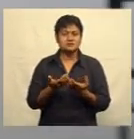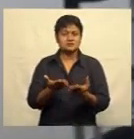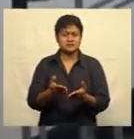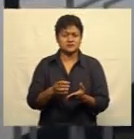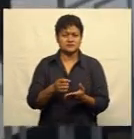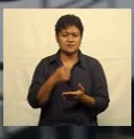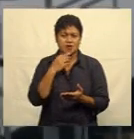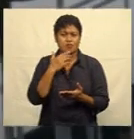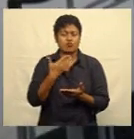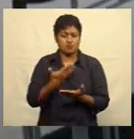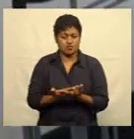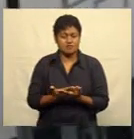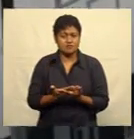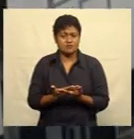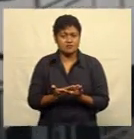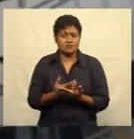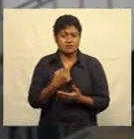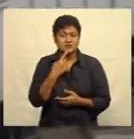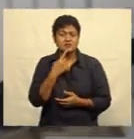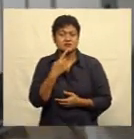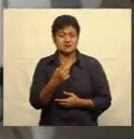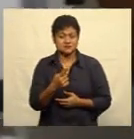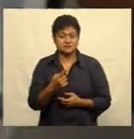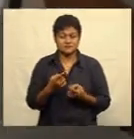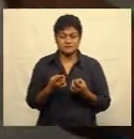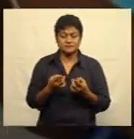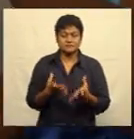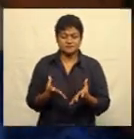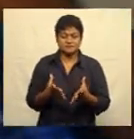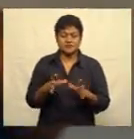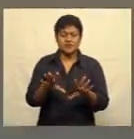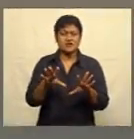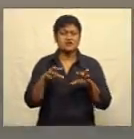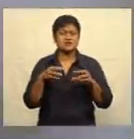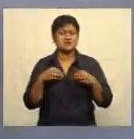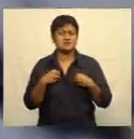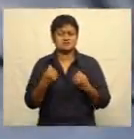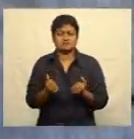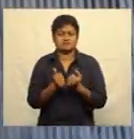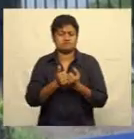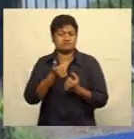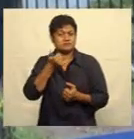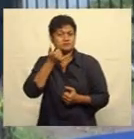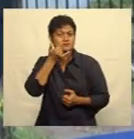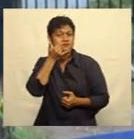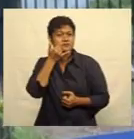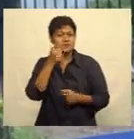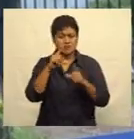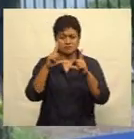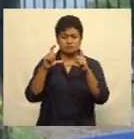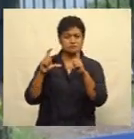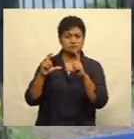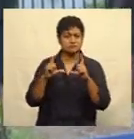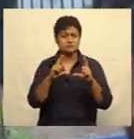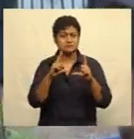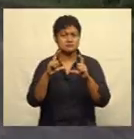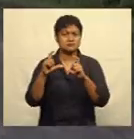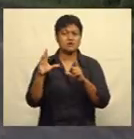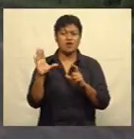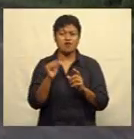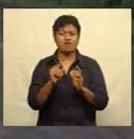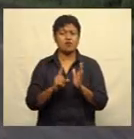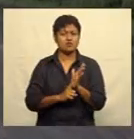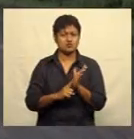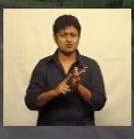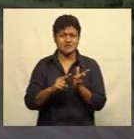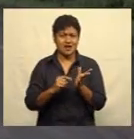Australia today. Downs said he started receiving several calls, messages and photographs from Lusaka days before the alleged